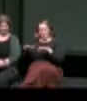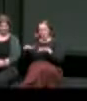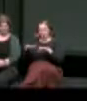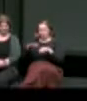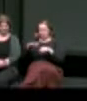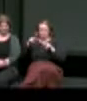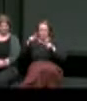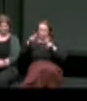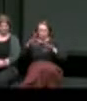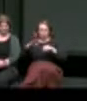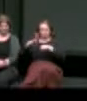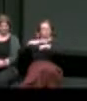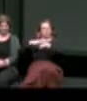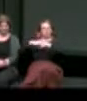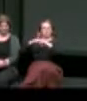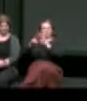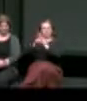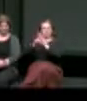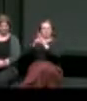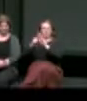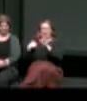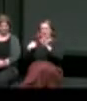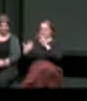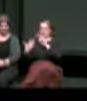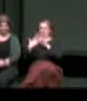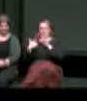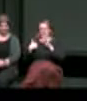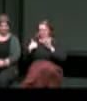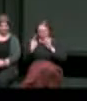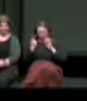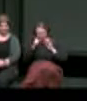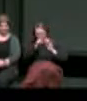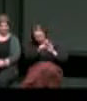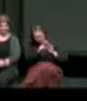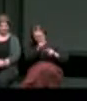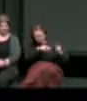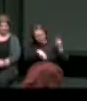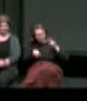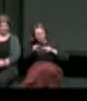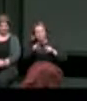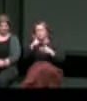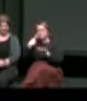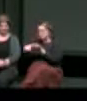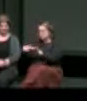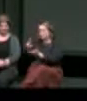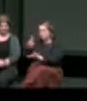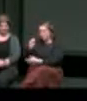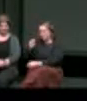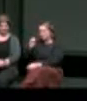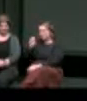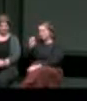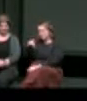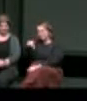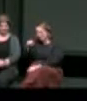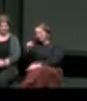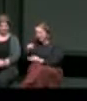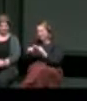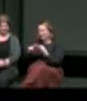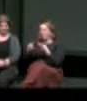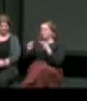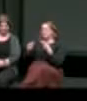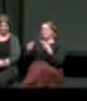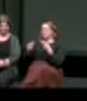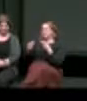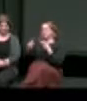off. I was contacted. We did a site visit. We discussed it with US EPA. We discussed it with Sevenson, and we were able to work together